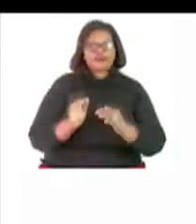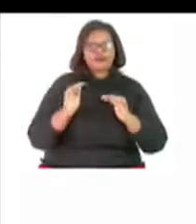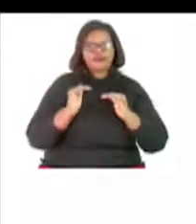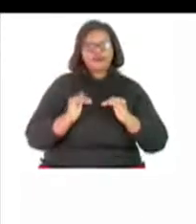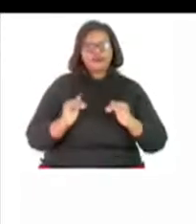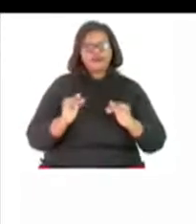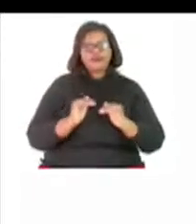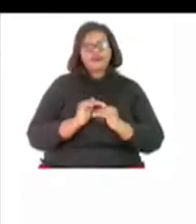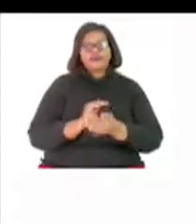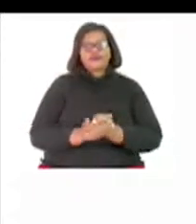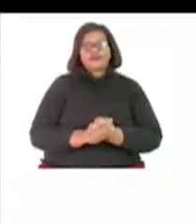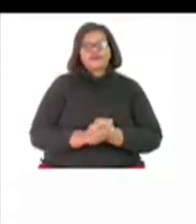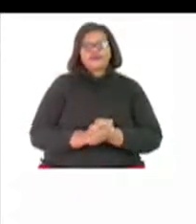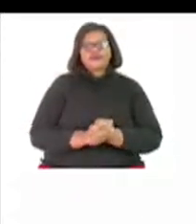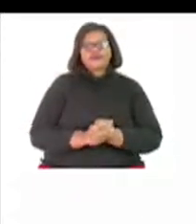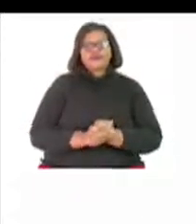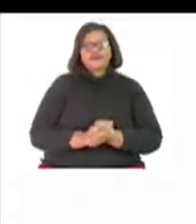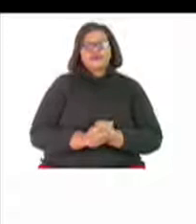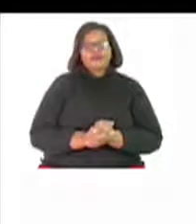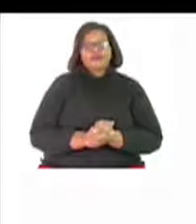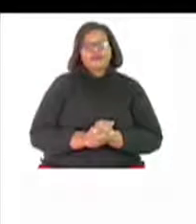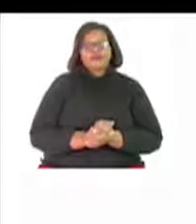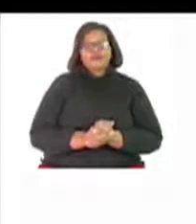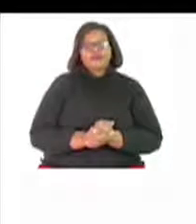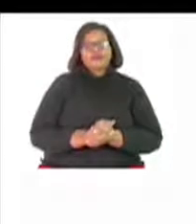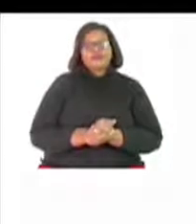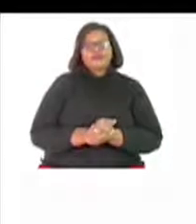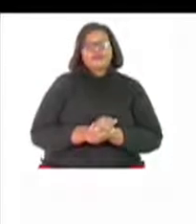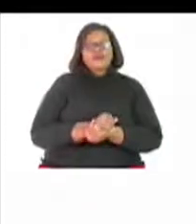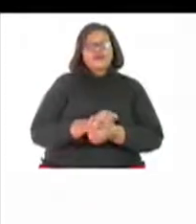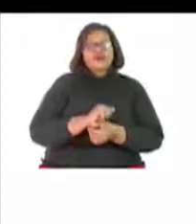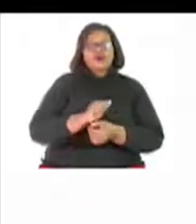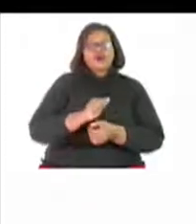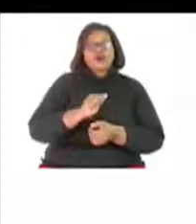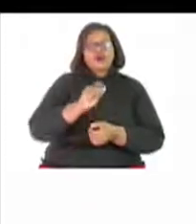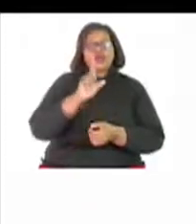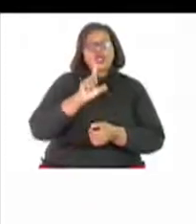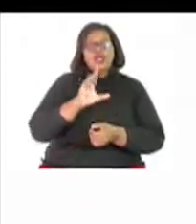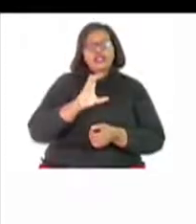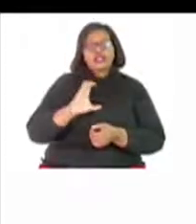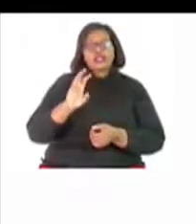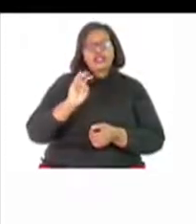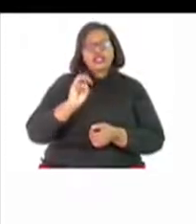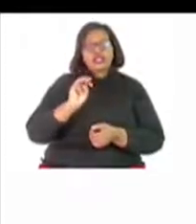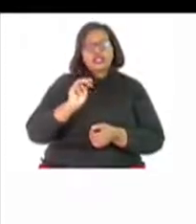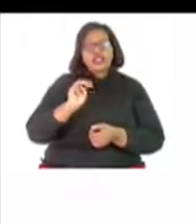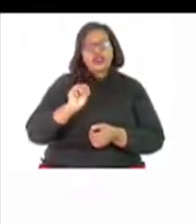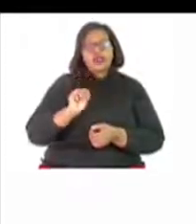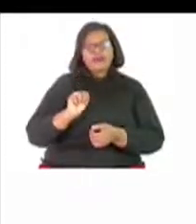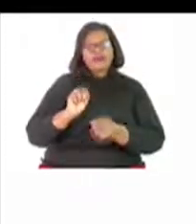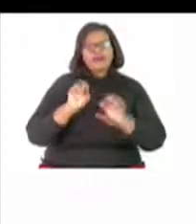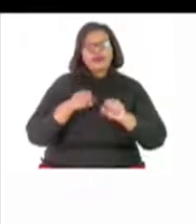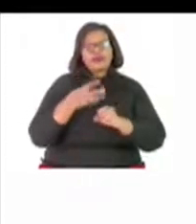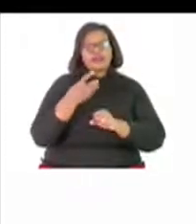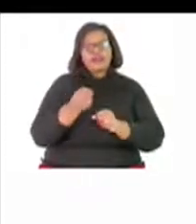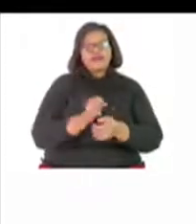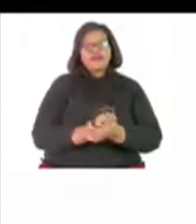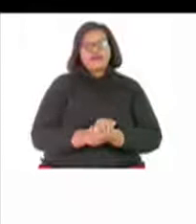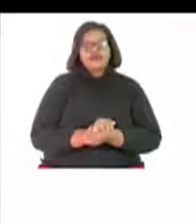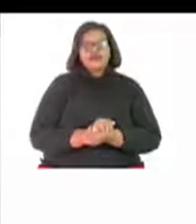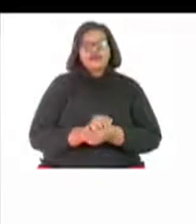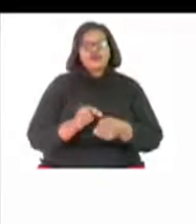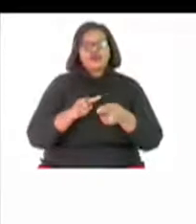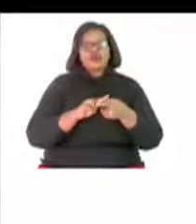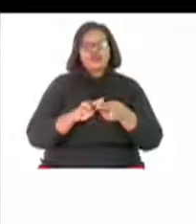In B, now you have to find the LCM. Because you have to use the numbers 3